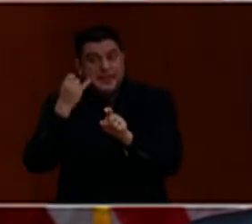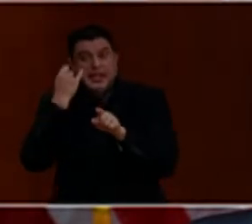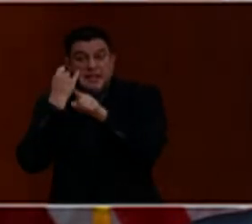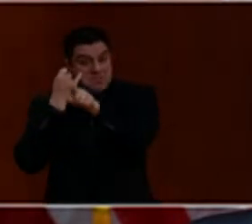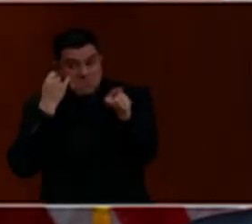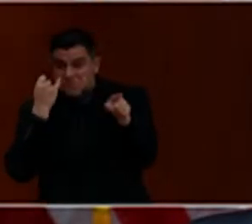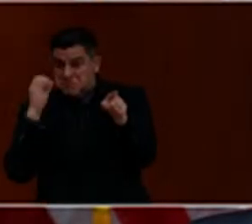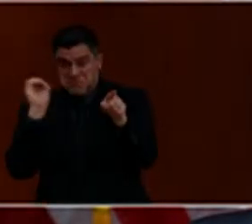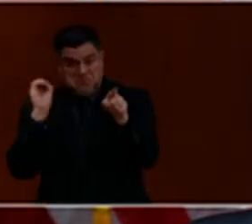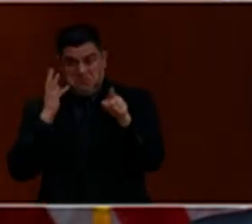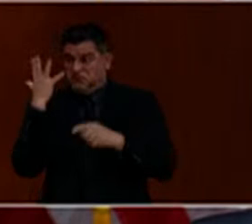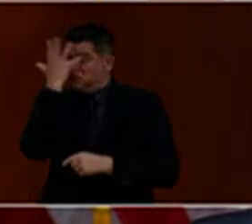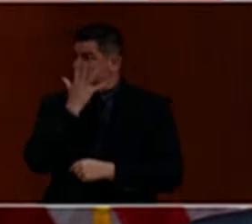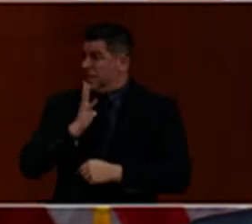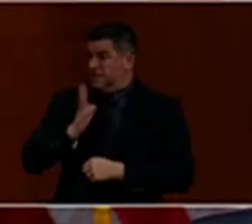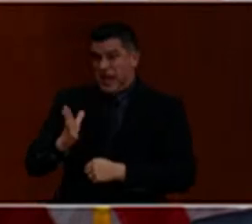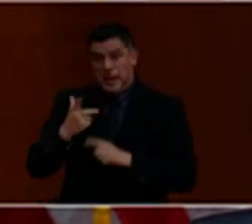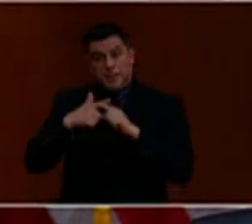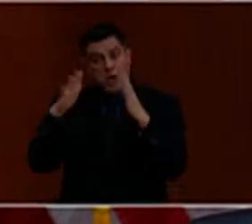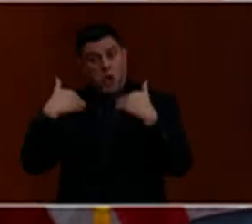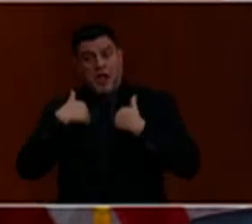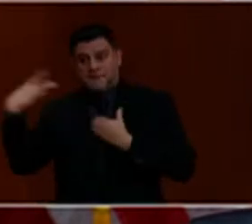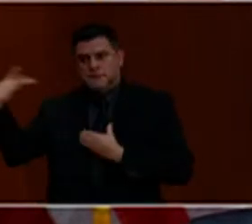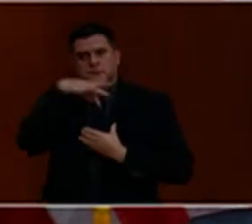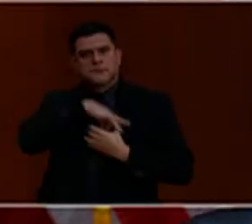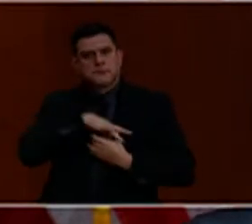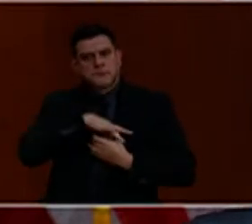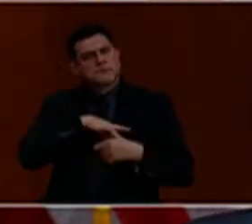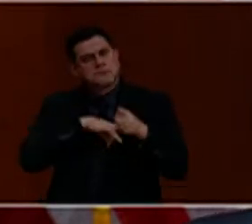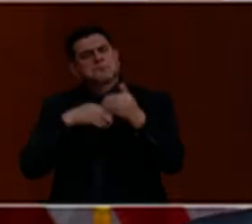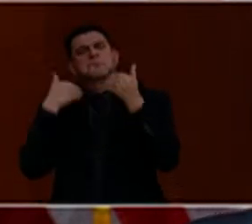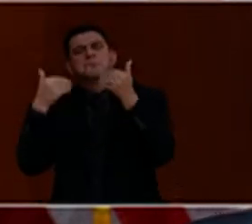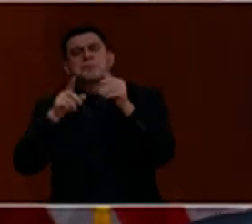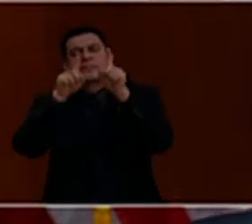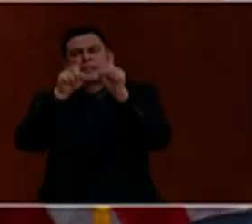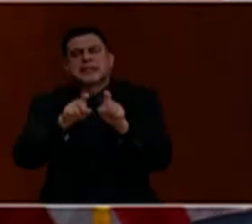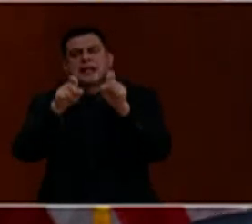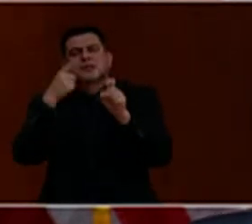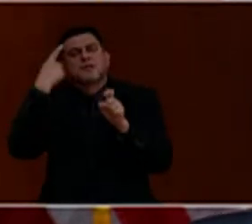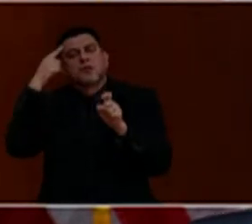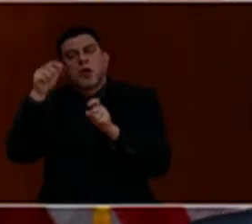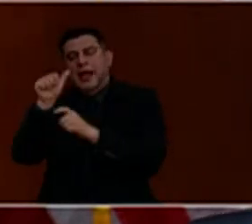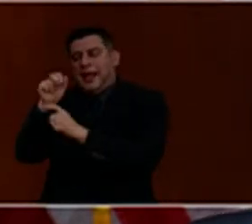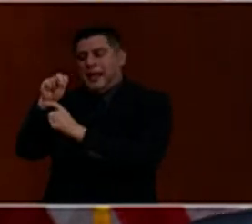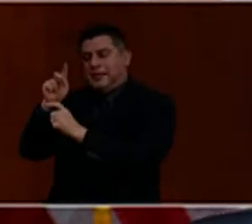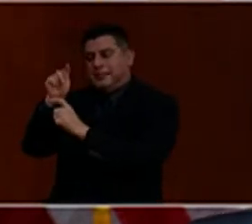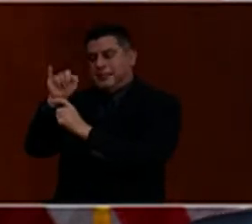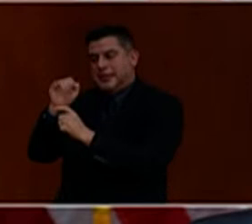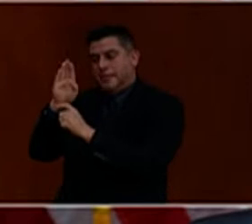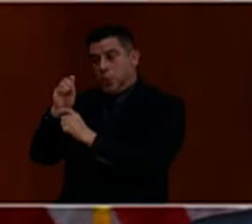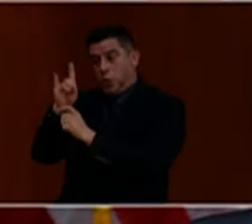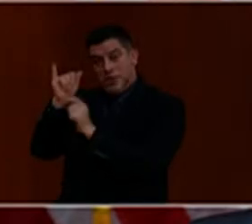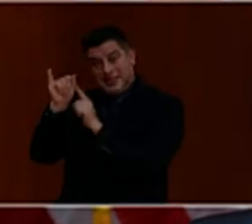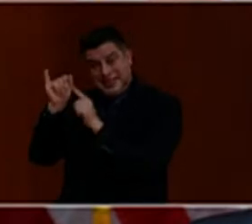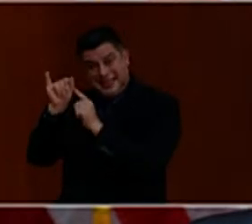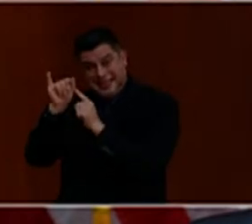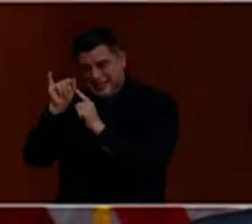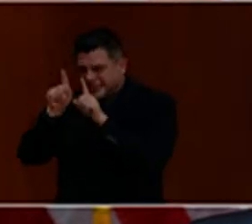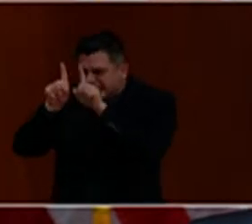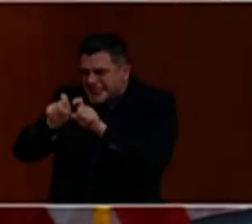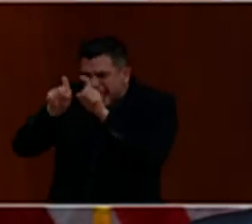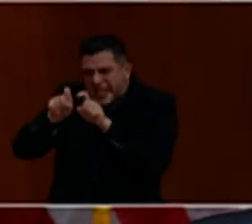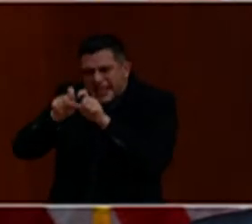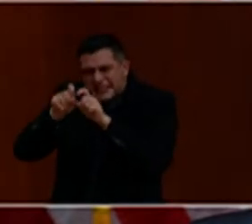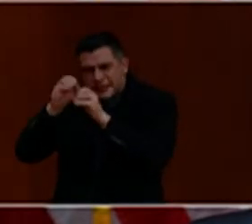PCR test, because the PCR test, you can't even identify an active infection with that. Whereas an antibody, those are real antibodies